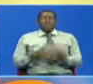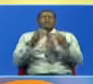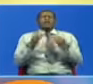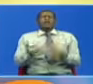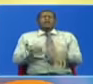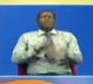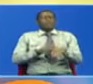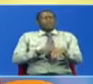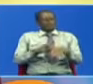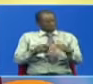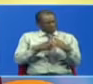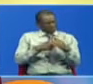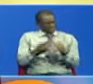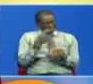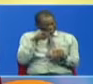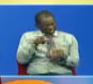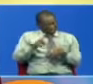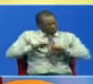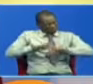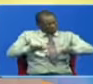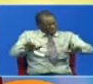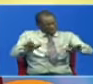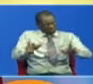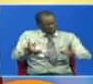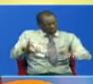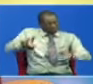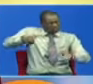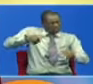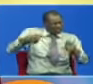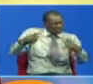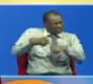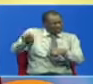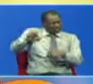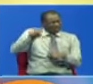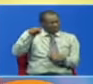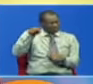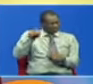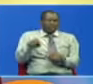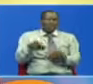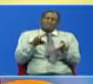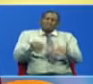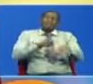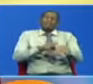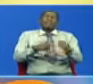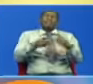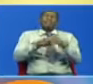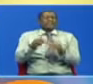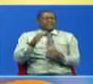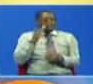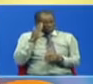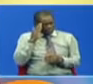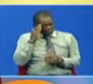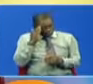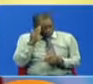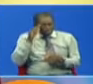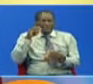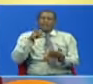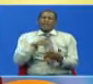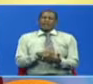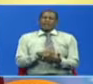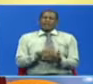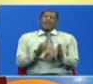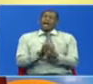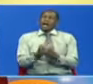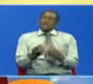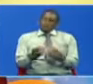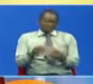to see this type of spread, I think it is time to seriously reflect again and see